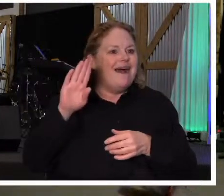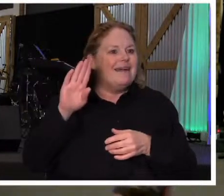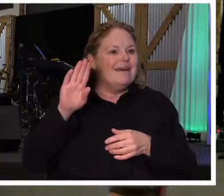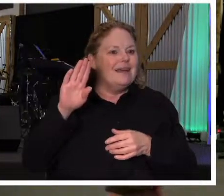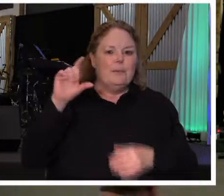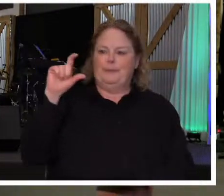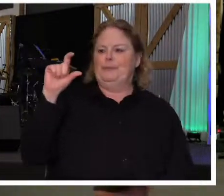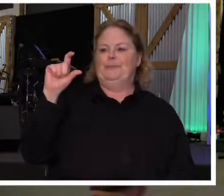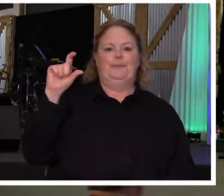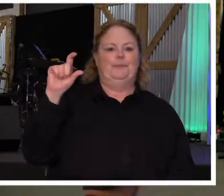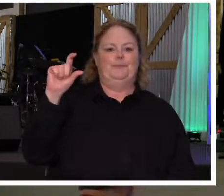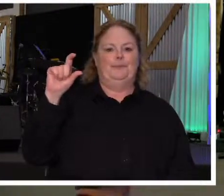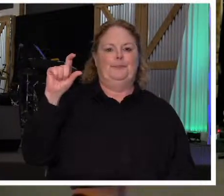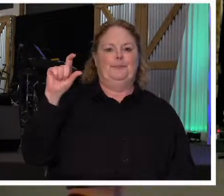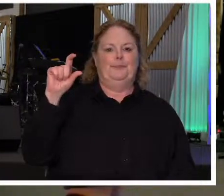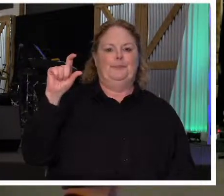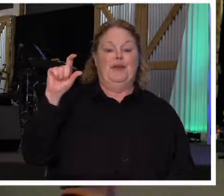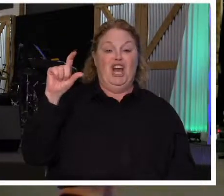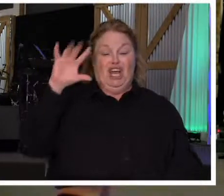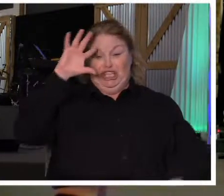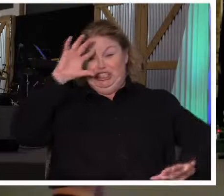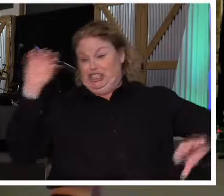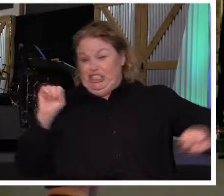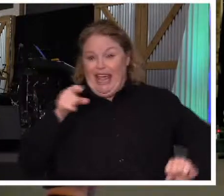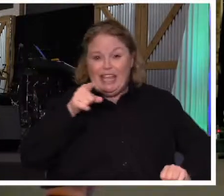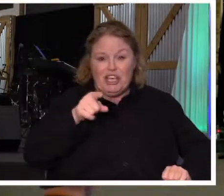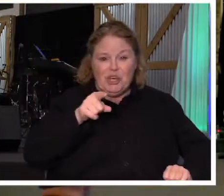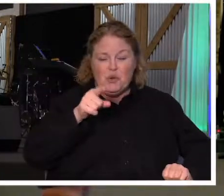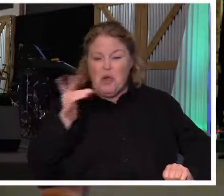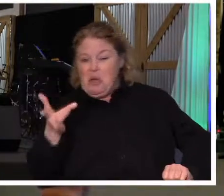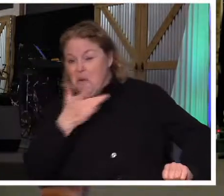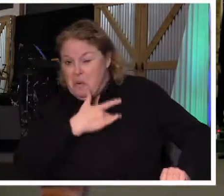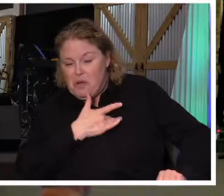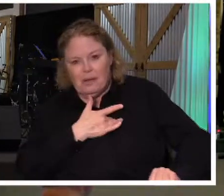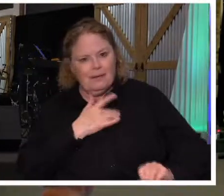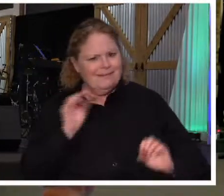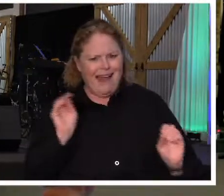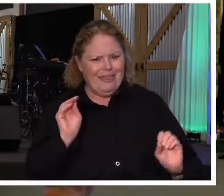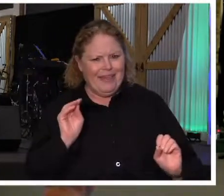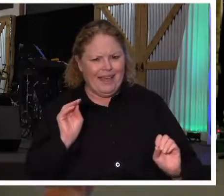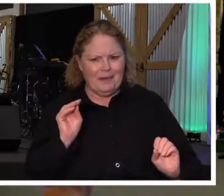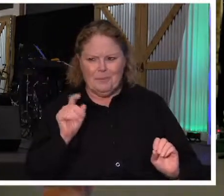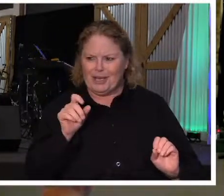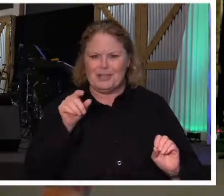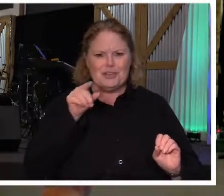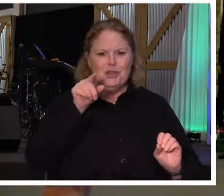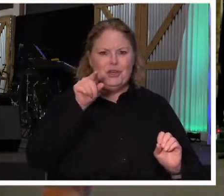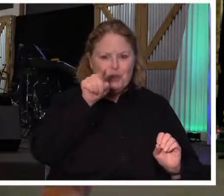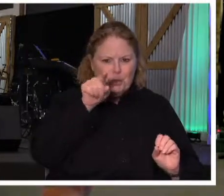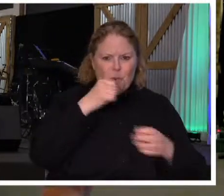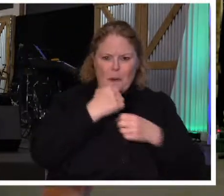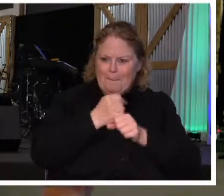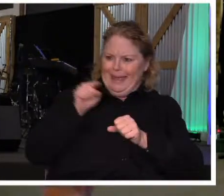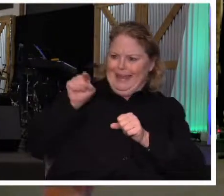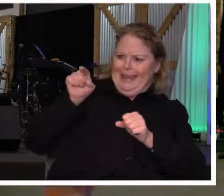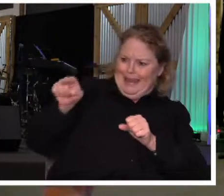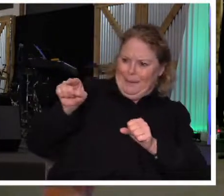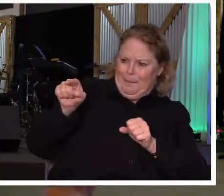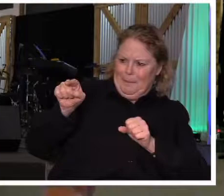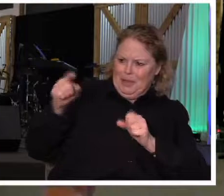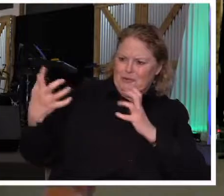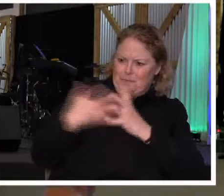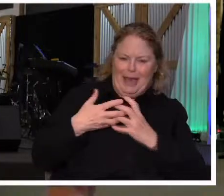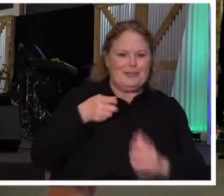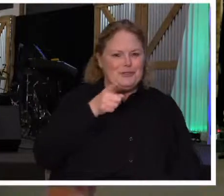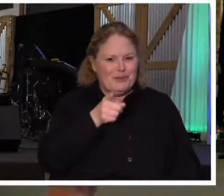you. Your God will never quake you. And if you believe in a God that hasn't changed you